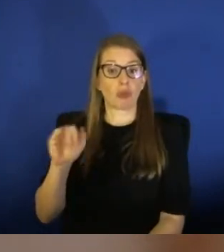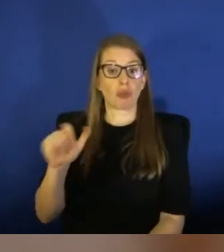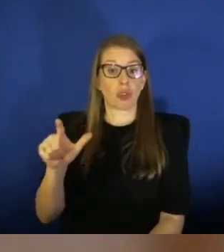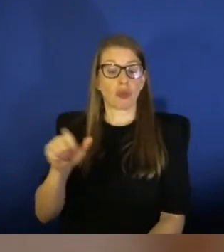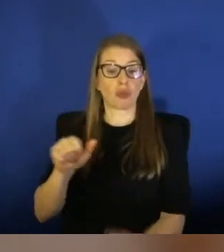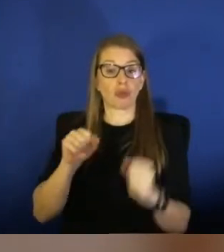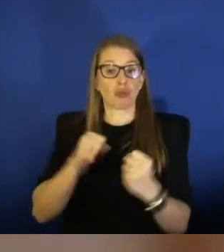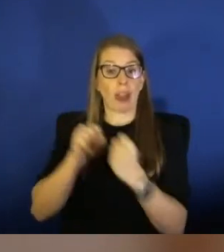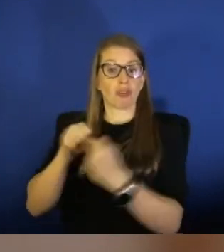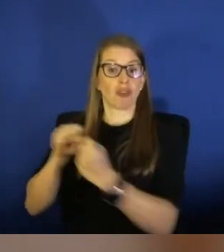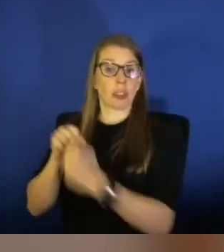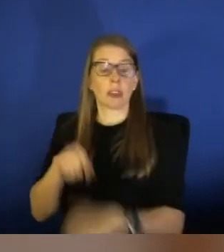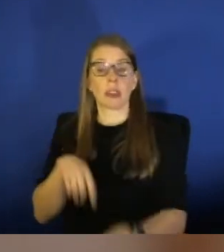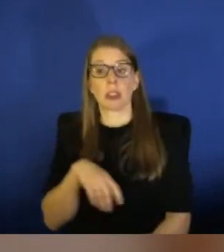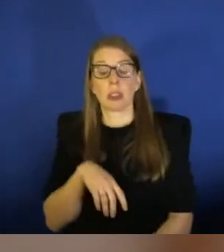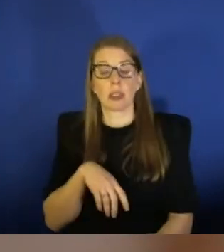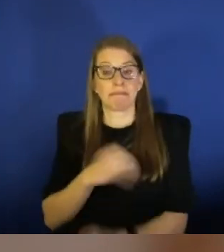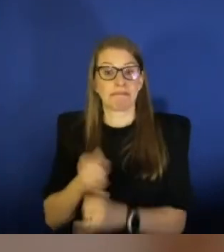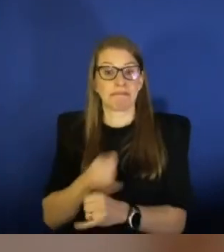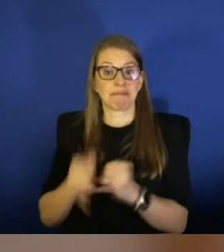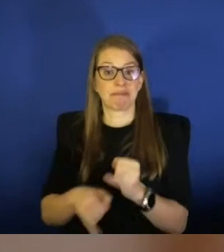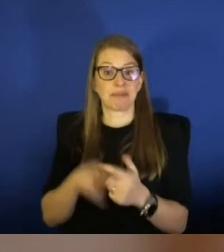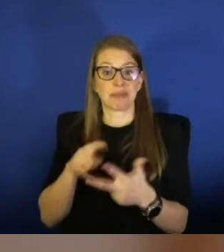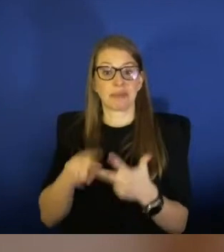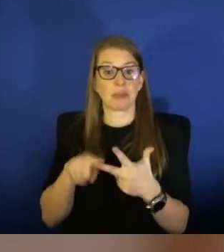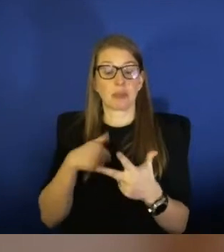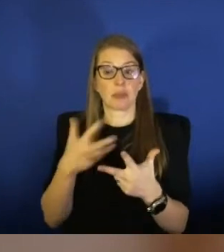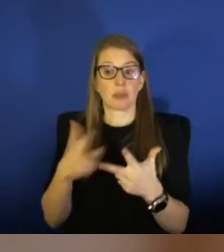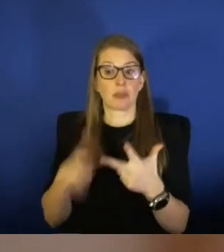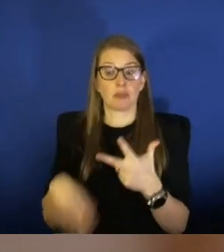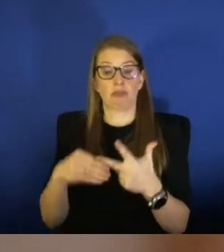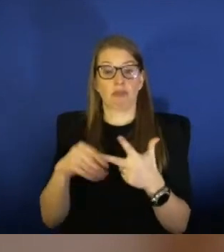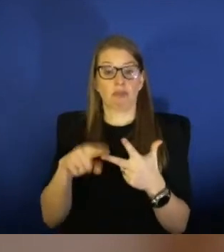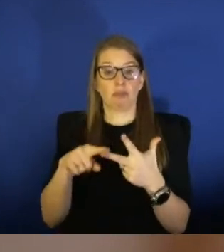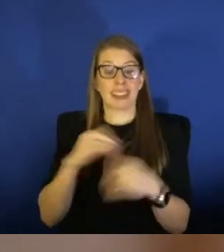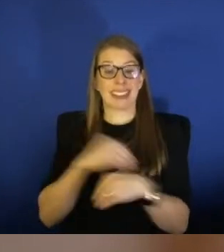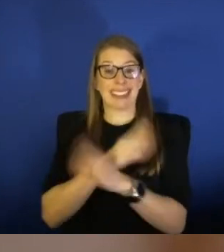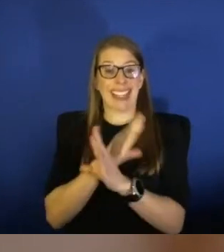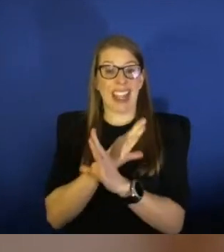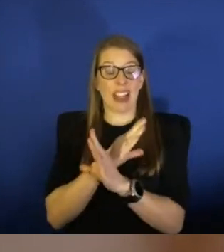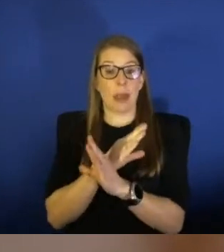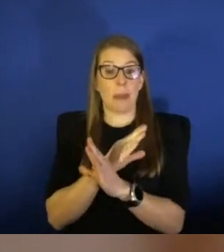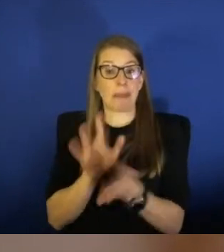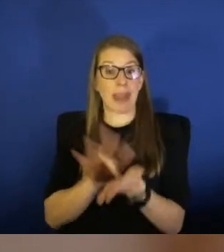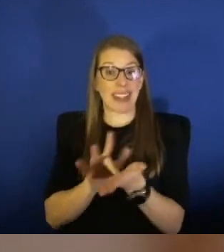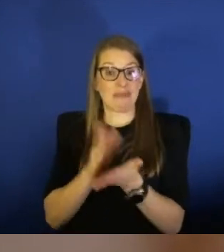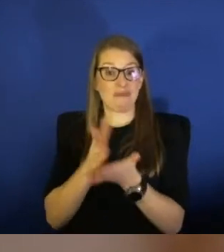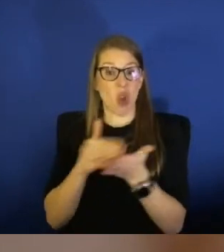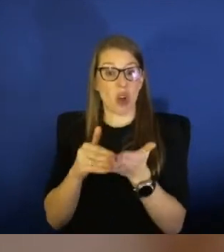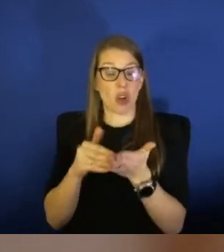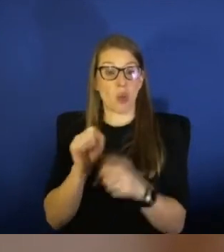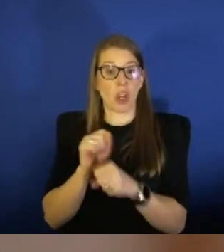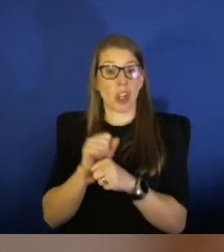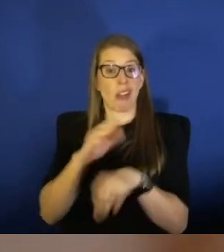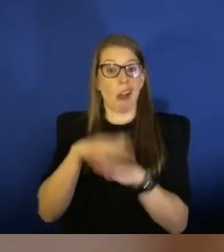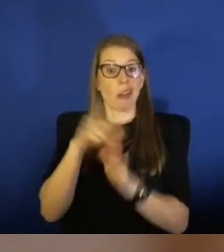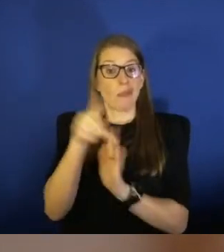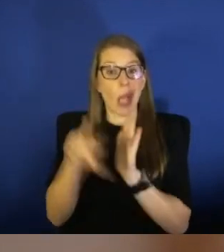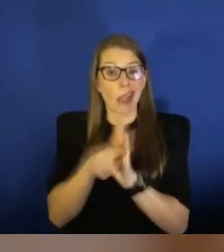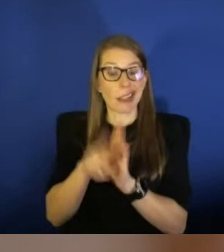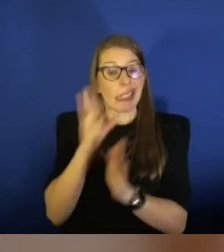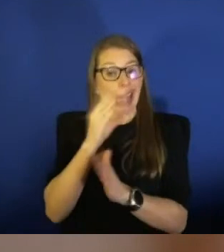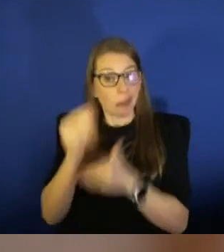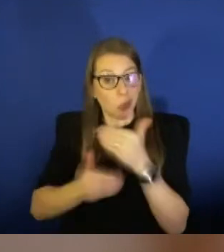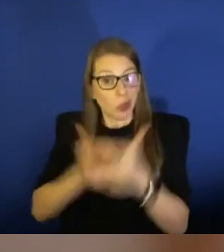And lastly, I wanted to add that in terms of the telemedicine piece, we're working on policies and procedures